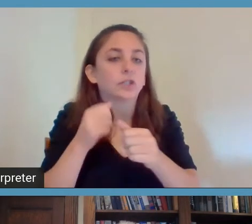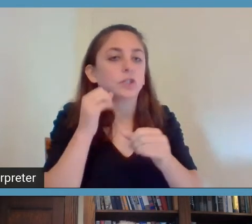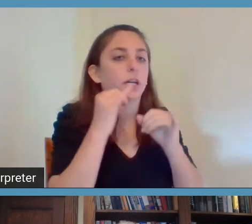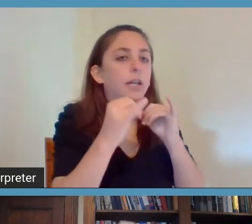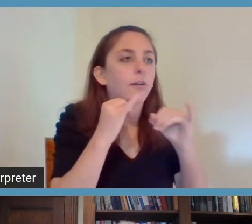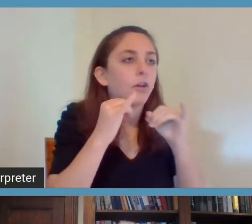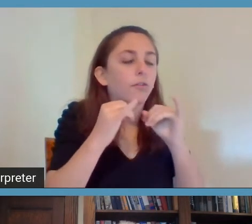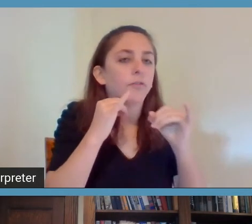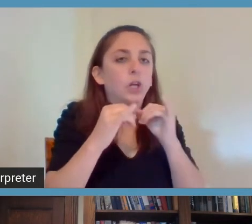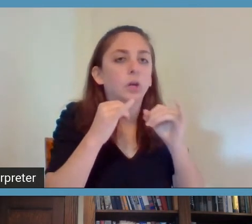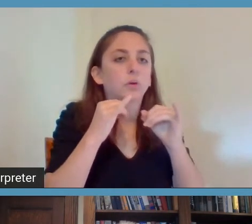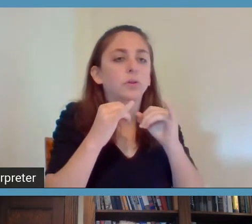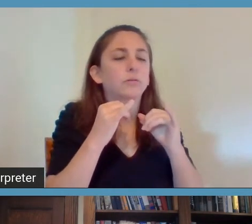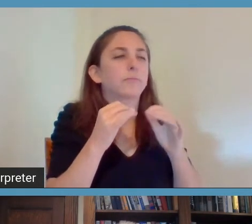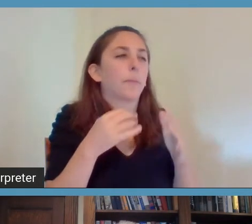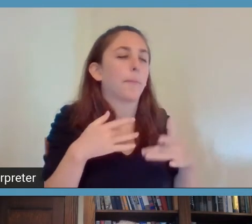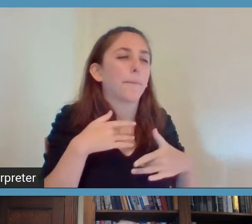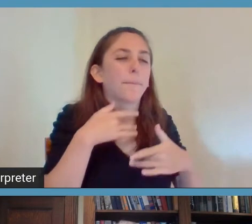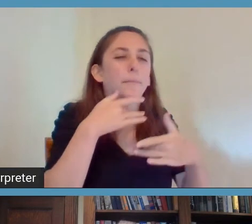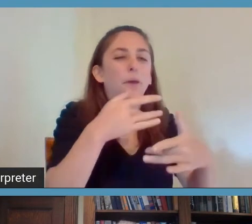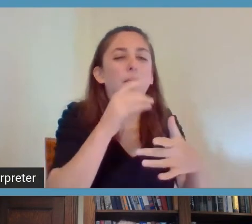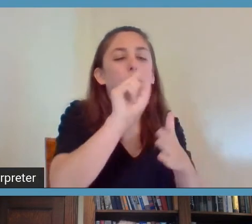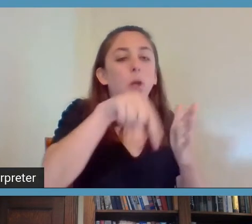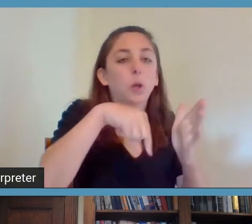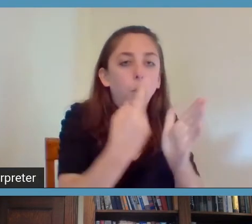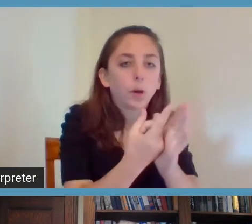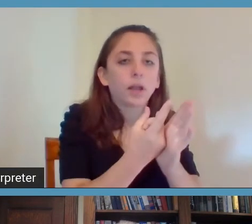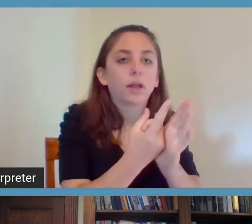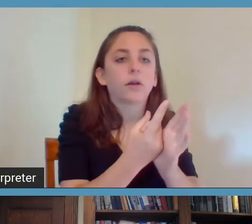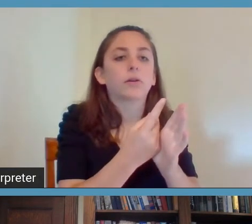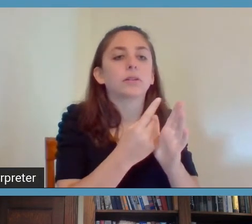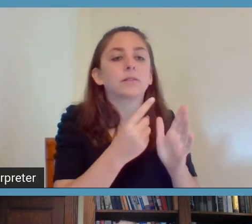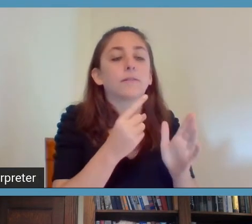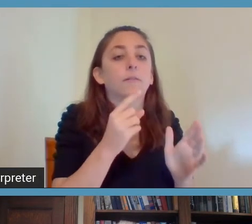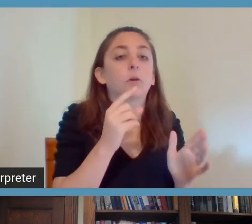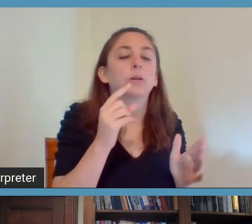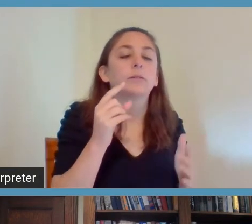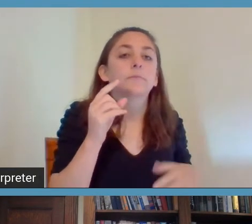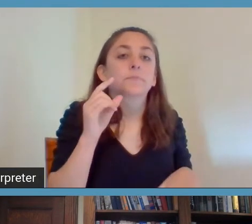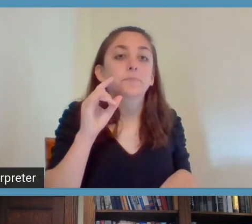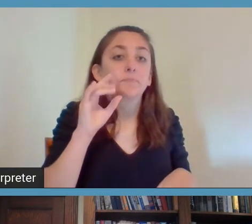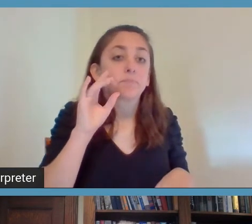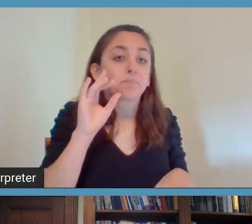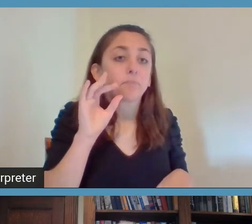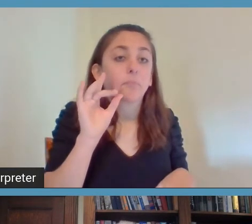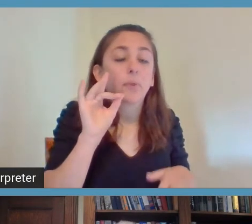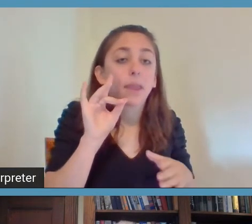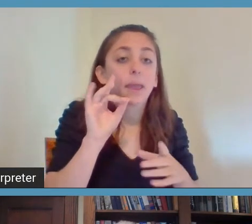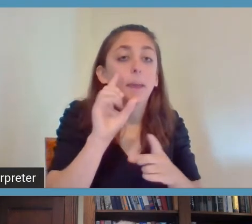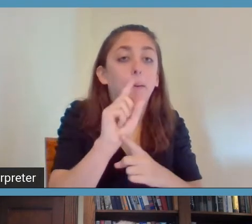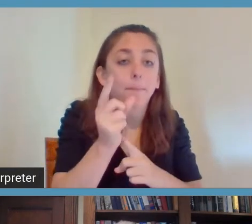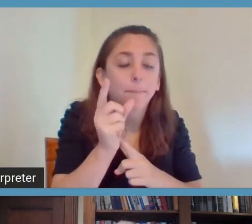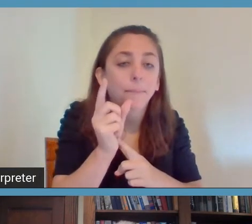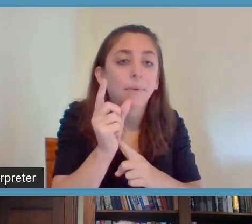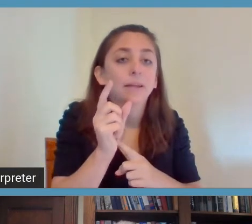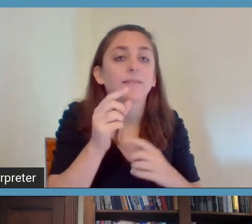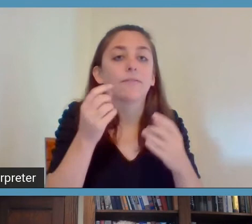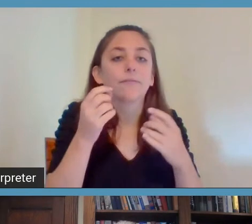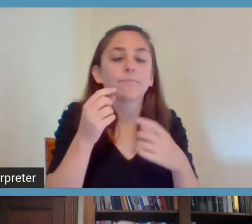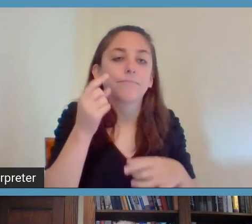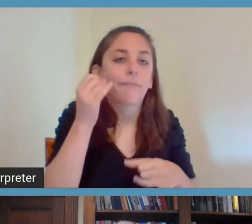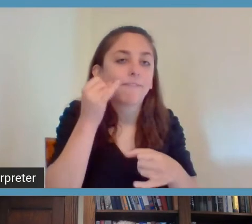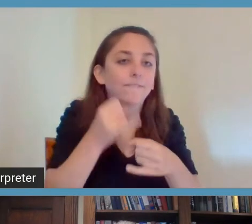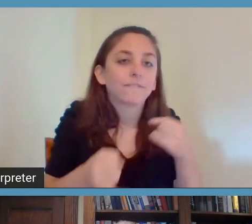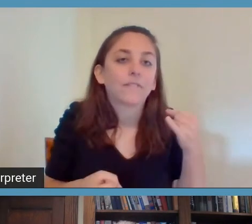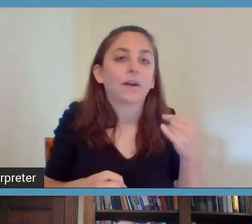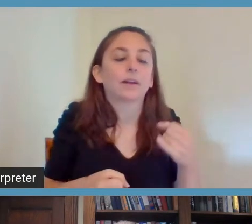each interview is usually about an hour long. Mm-hmm. And that's for about 8 minutes of final audio. We're in Vermont, right? So I'm probably